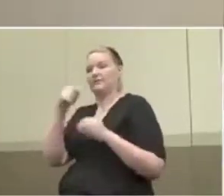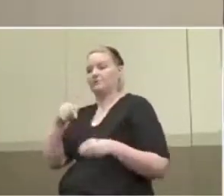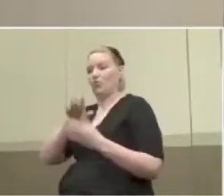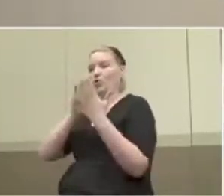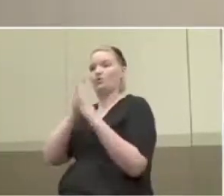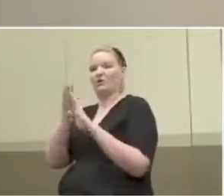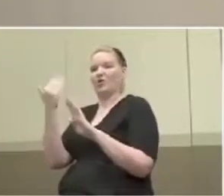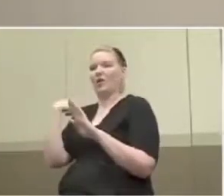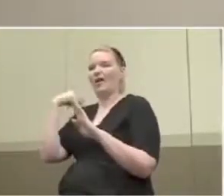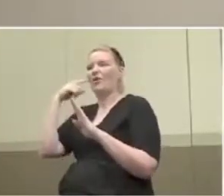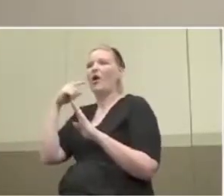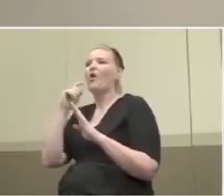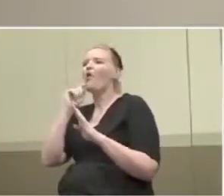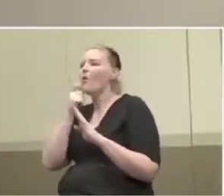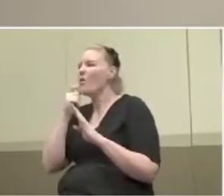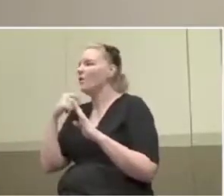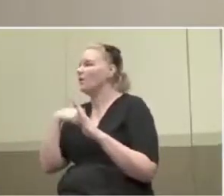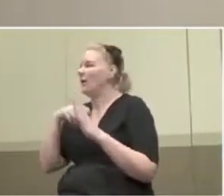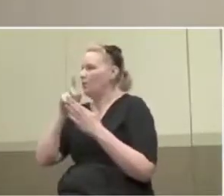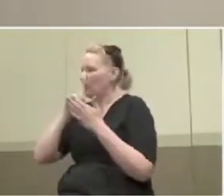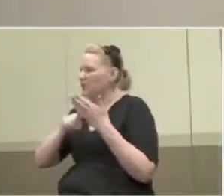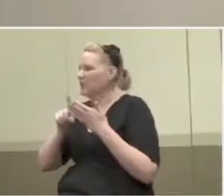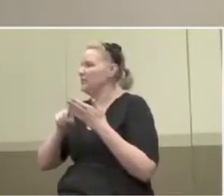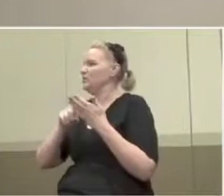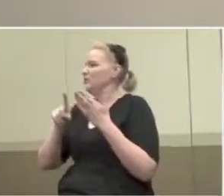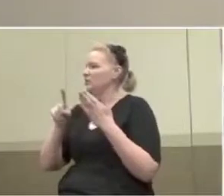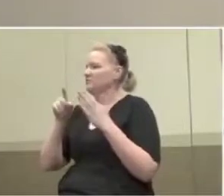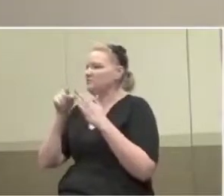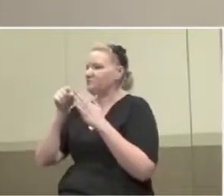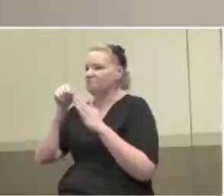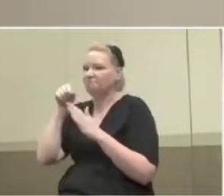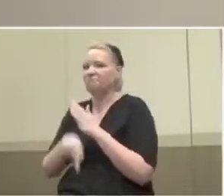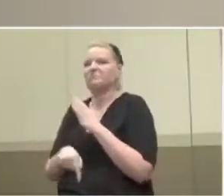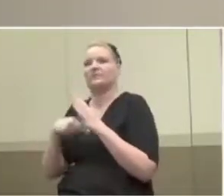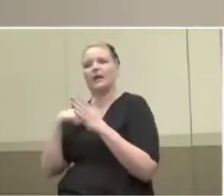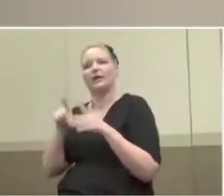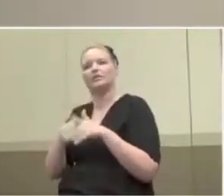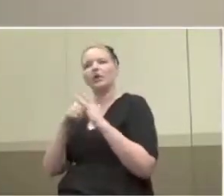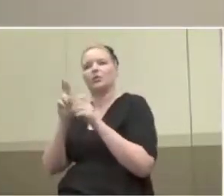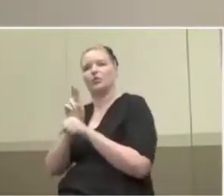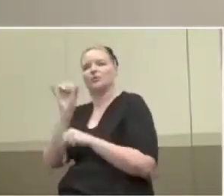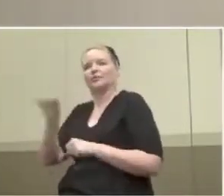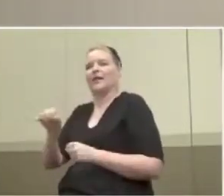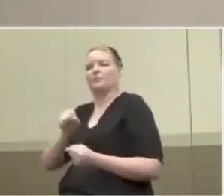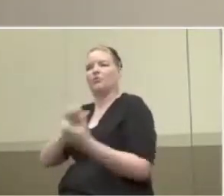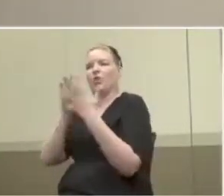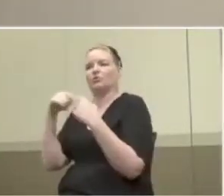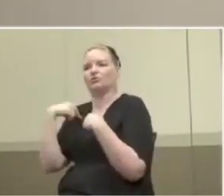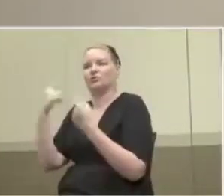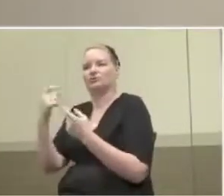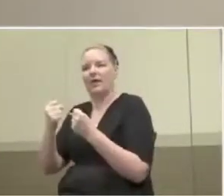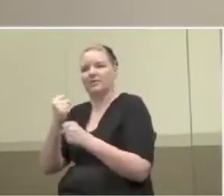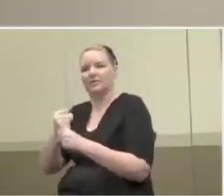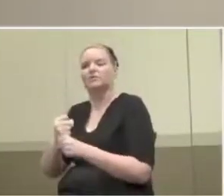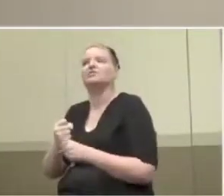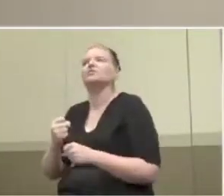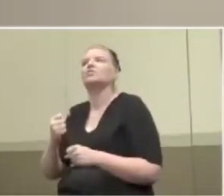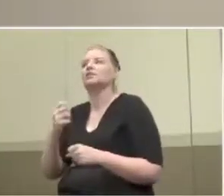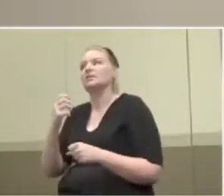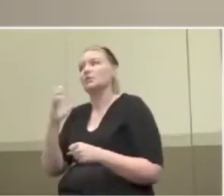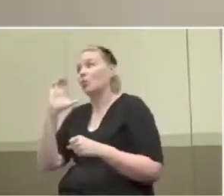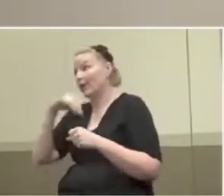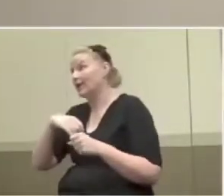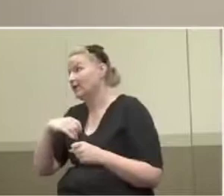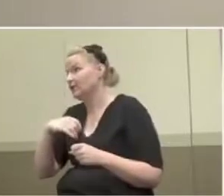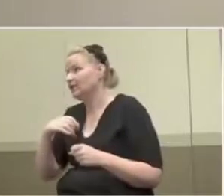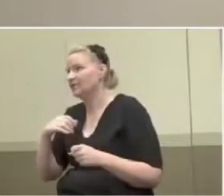really cool, so I did a lot of research on it and started implementing this over the years. And I have to tell you, it's strange and it